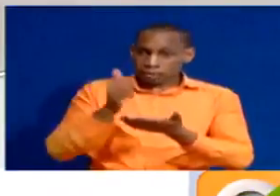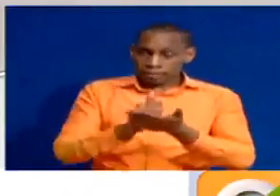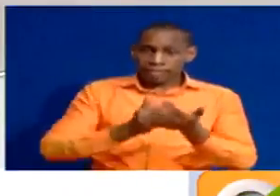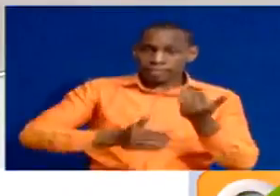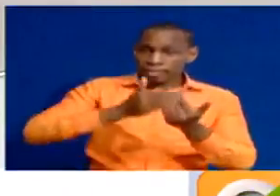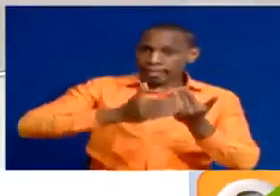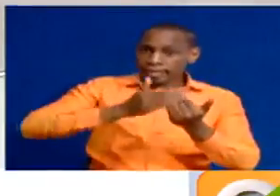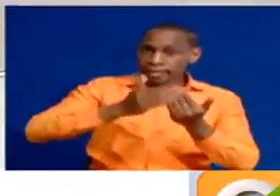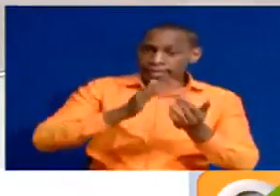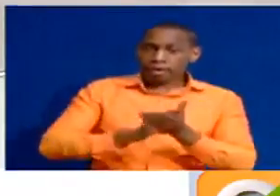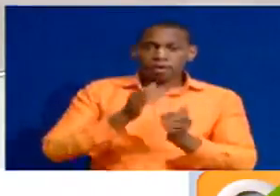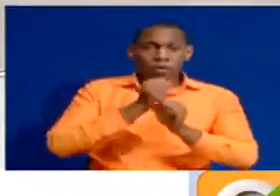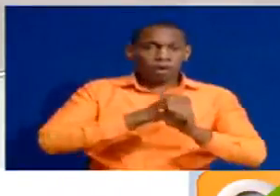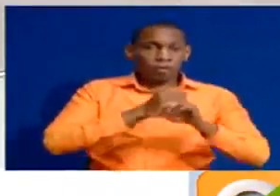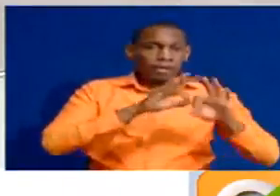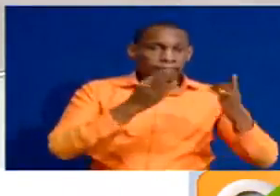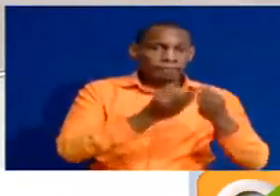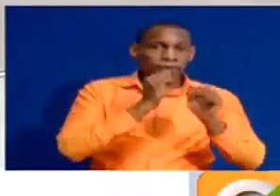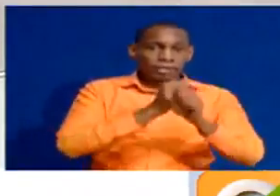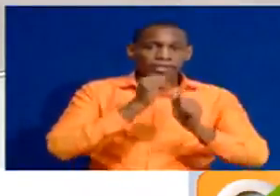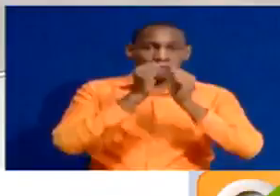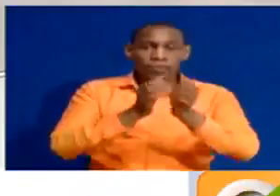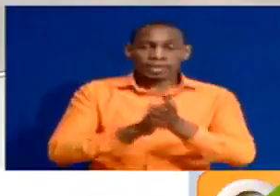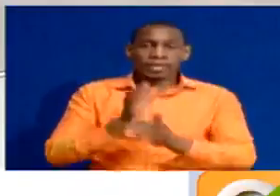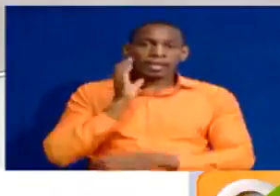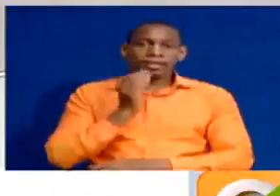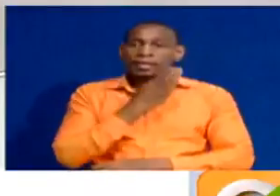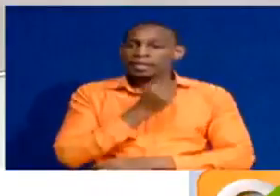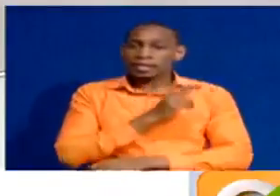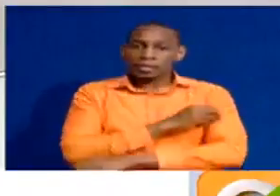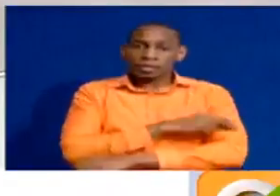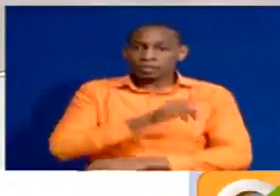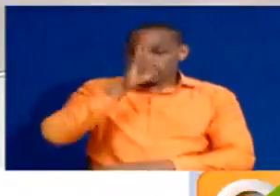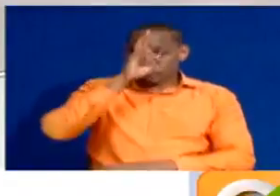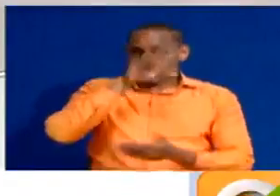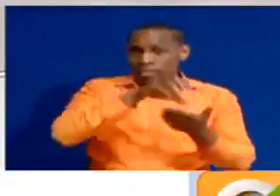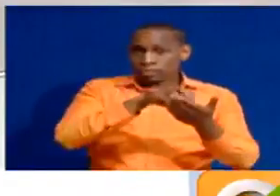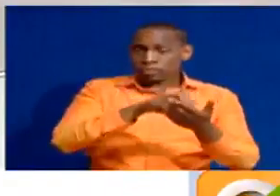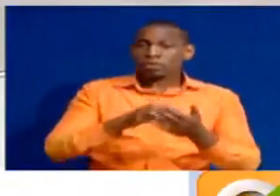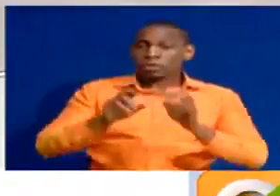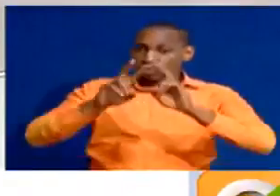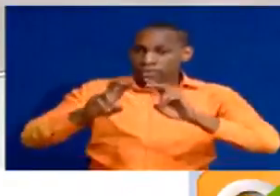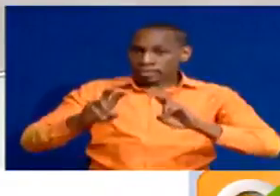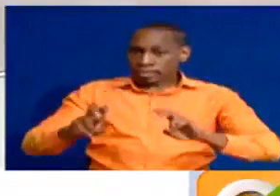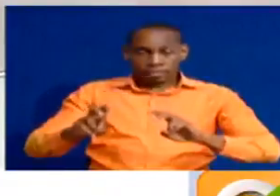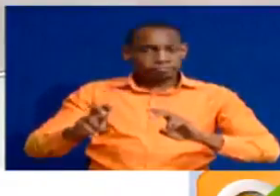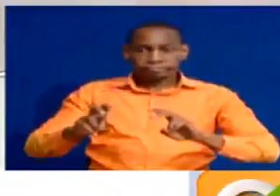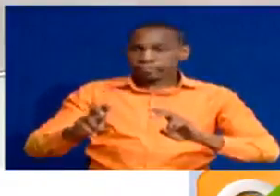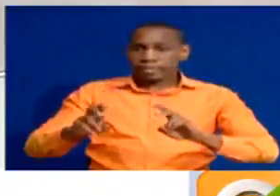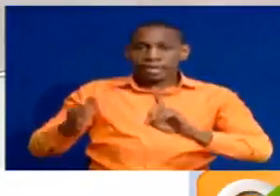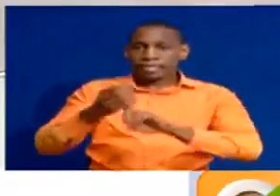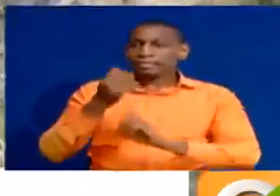taken for treatment. Efforts by the family, in collaboration with the Kenyatta National Hospital Police Post, to trace him have